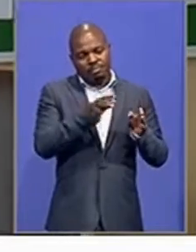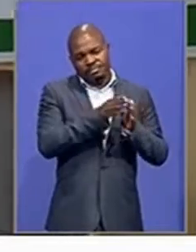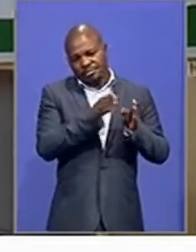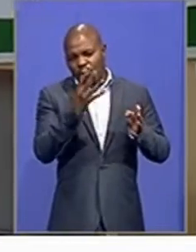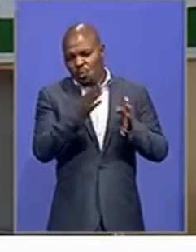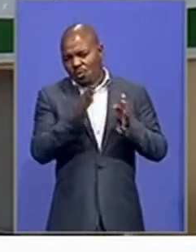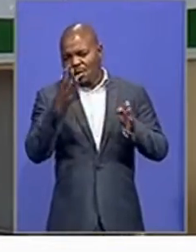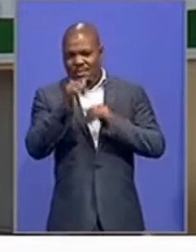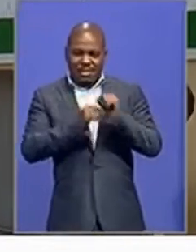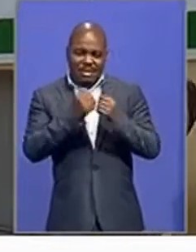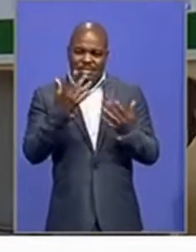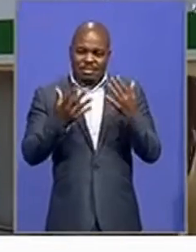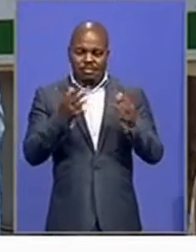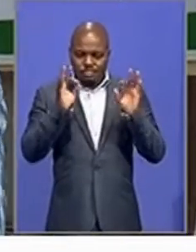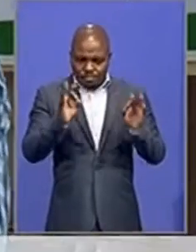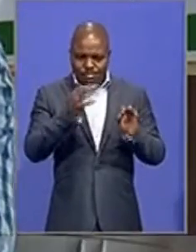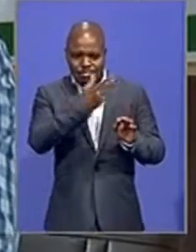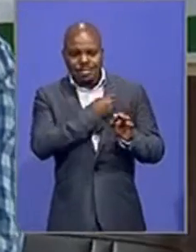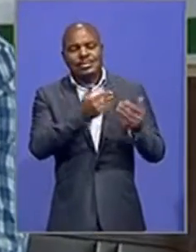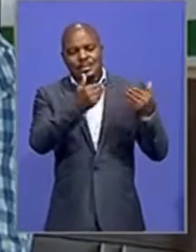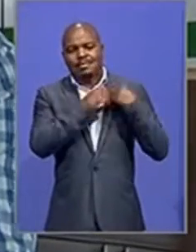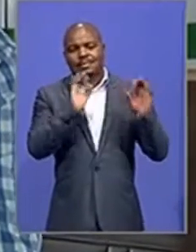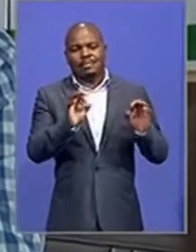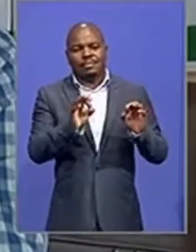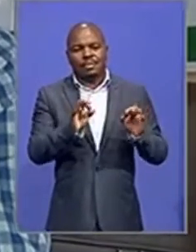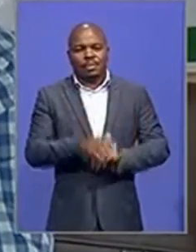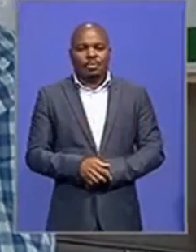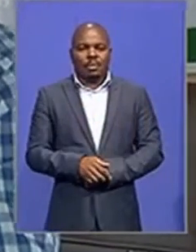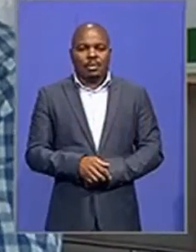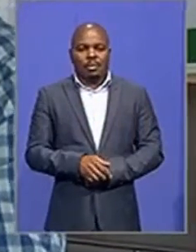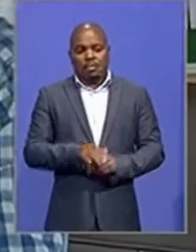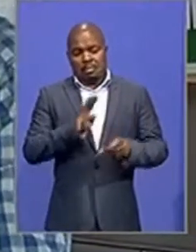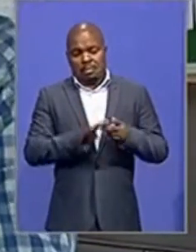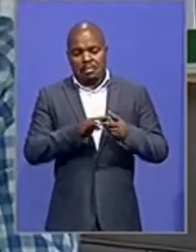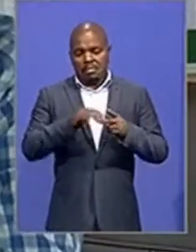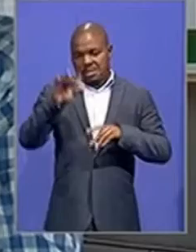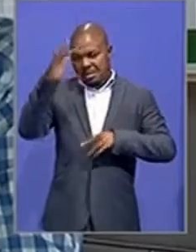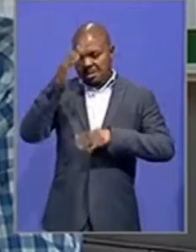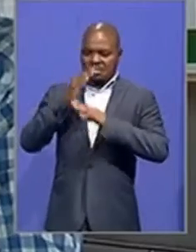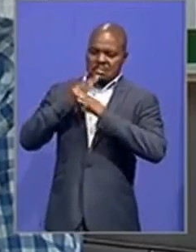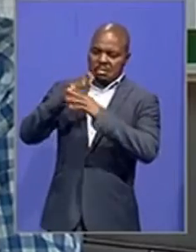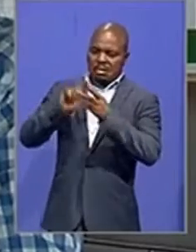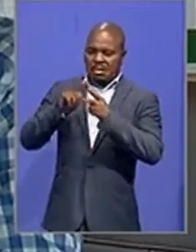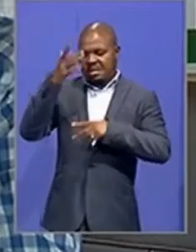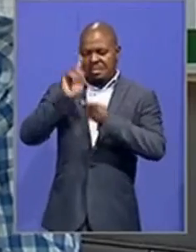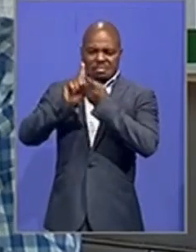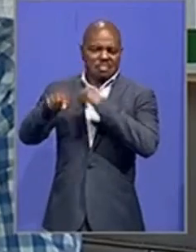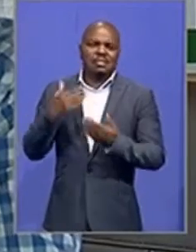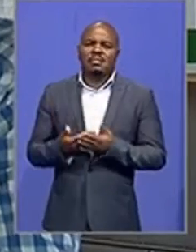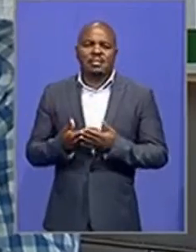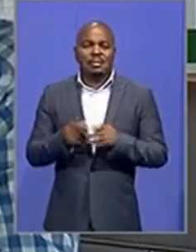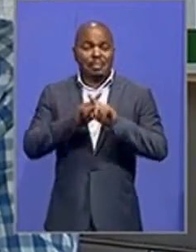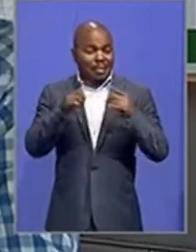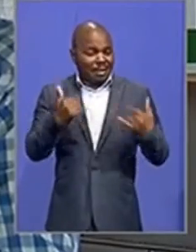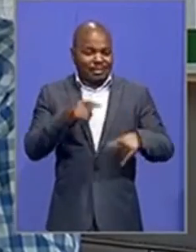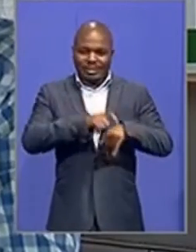vaccine, which is safe and fully efficacious to prevent disease or even eliminate the disease. And we did